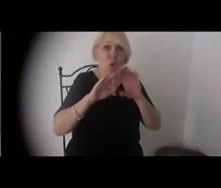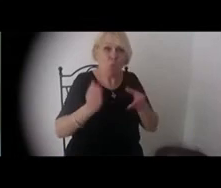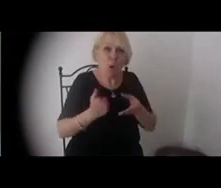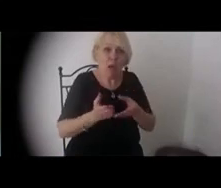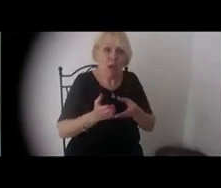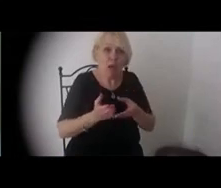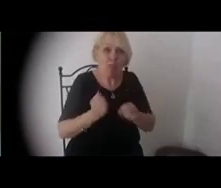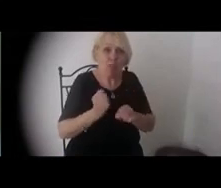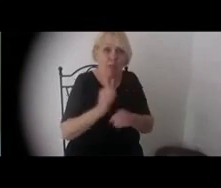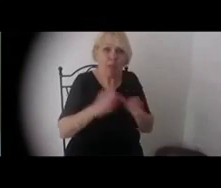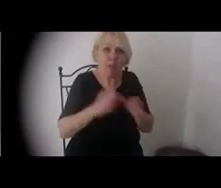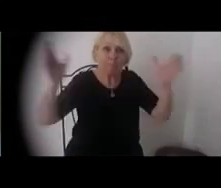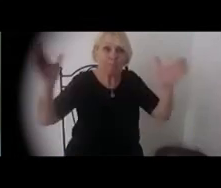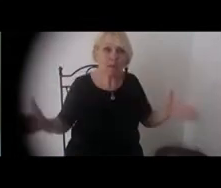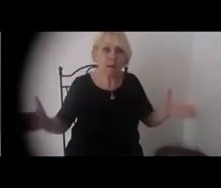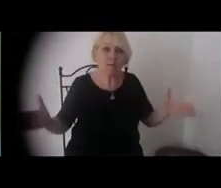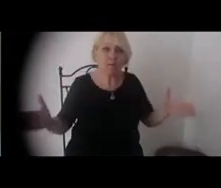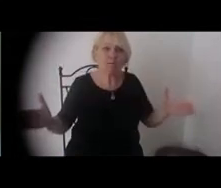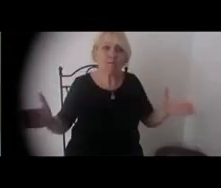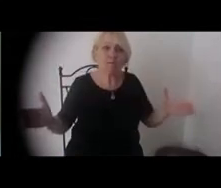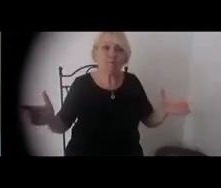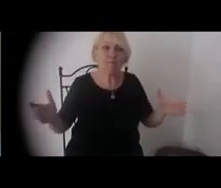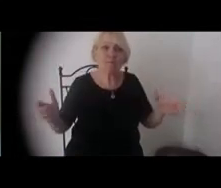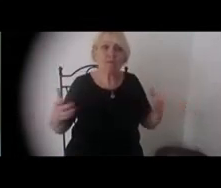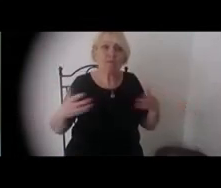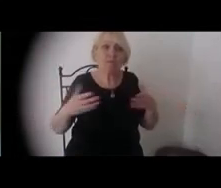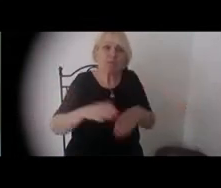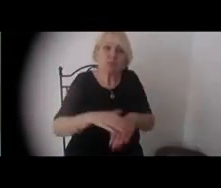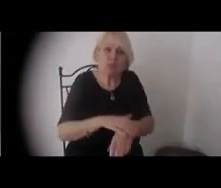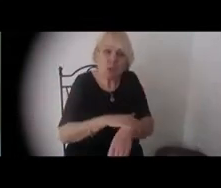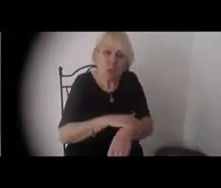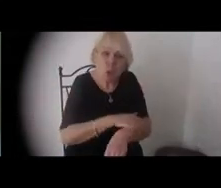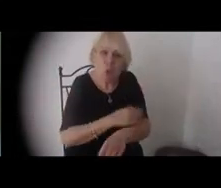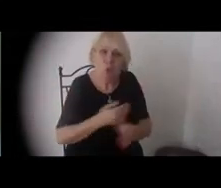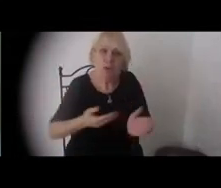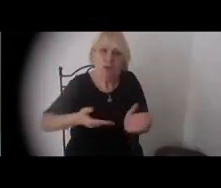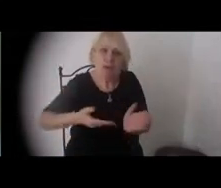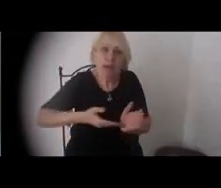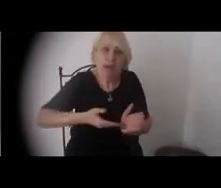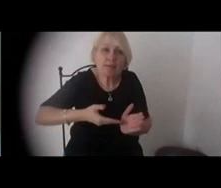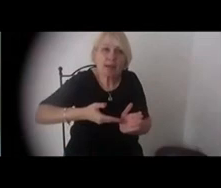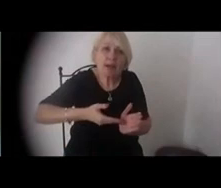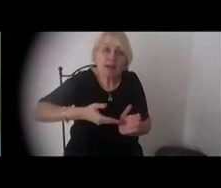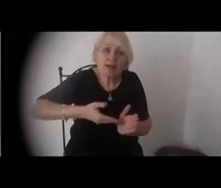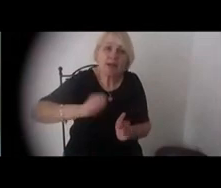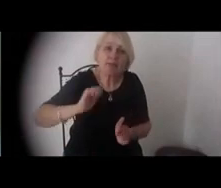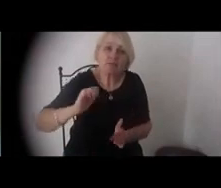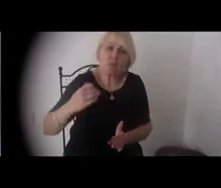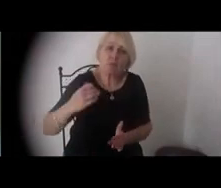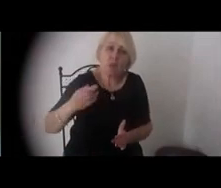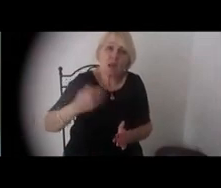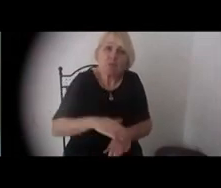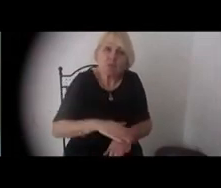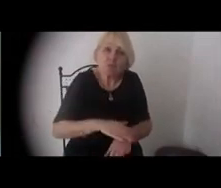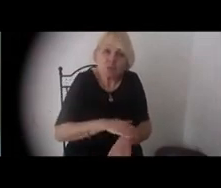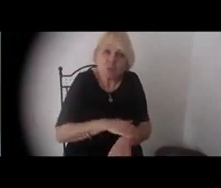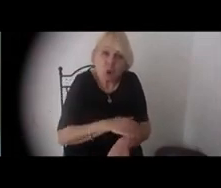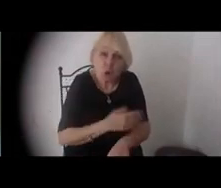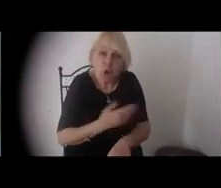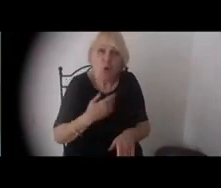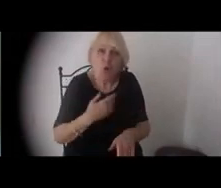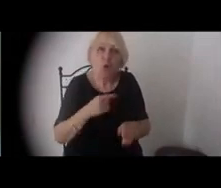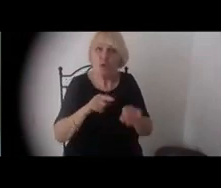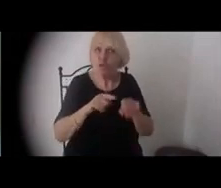about finding ways of gradually maybe just testing the water and extending activities